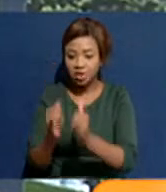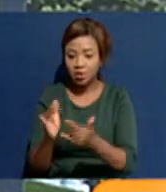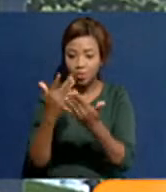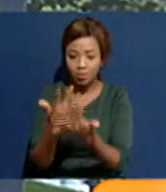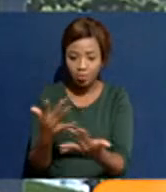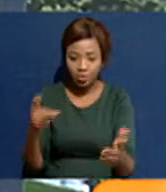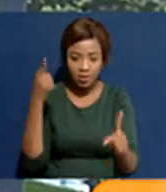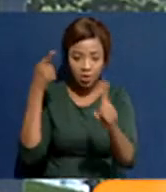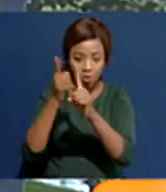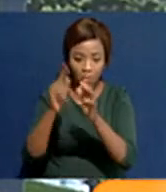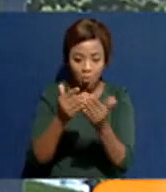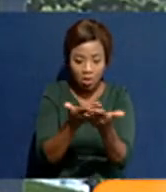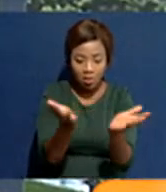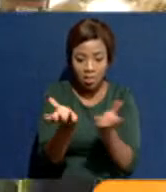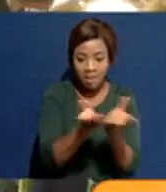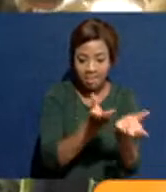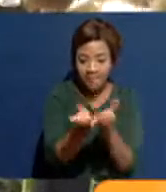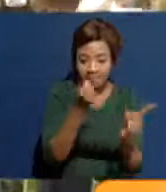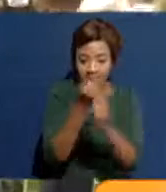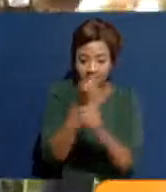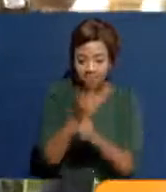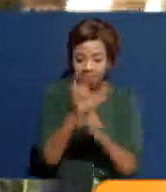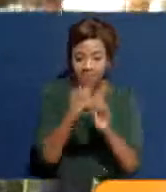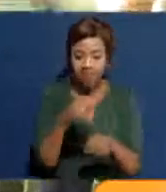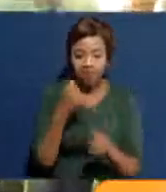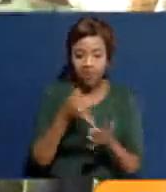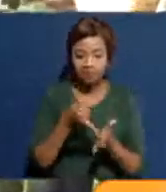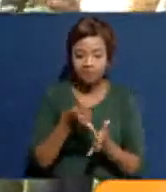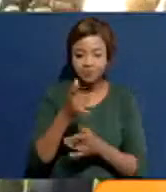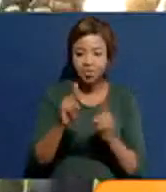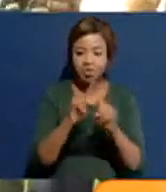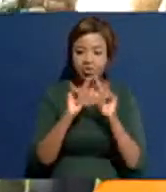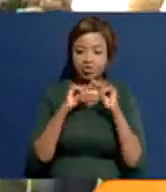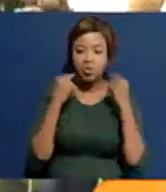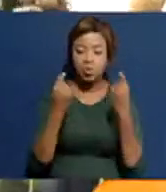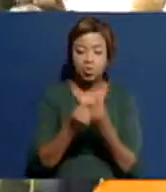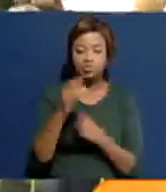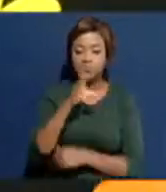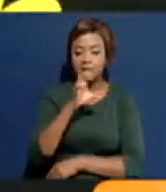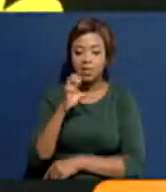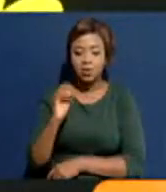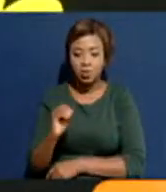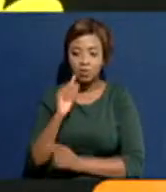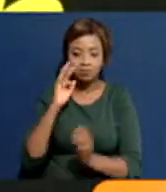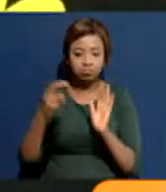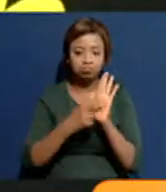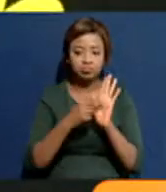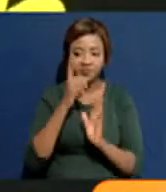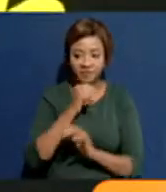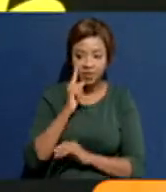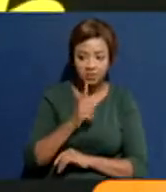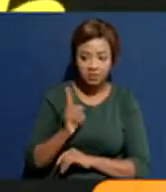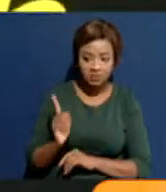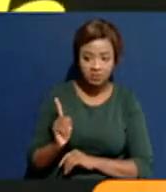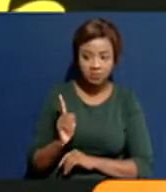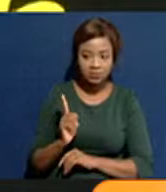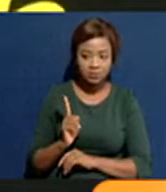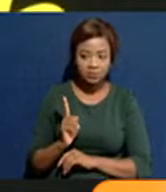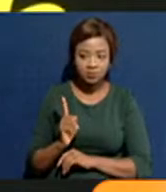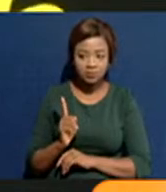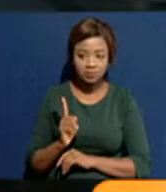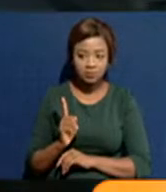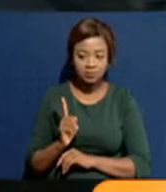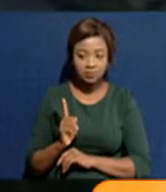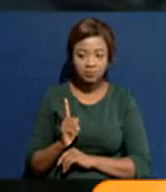and MSMEs. Speaking during the launch, Group CEO Adam Kasaine acknowledged that digital lending has broken